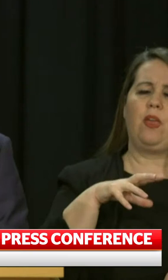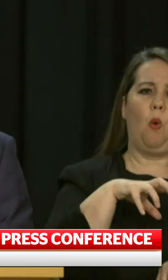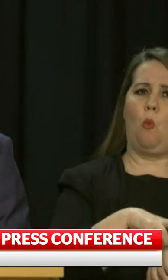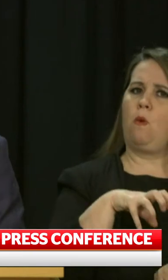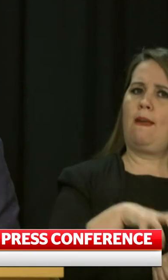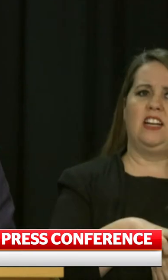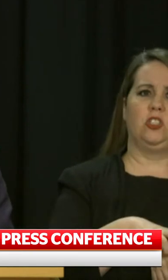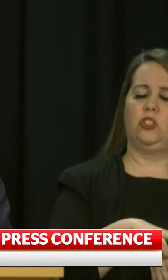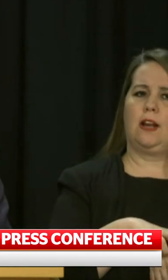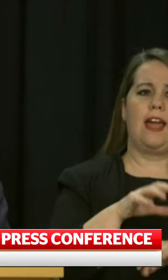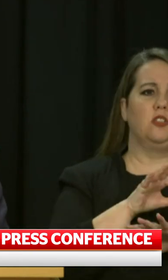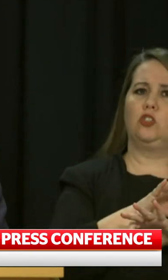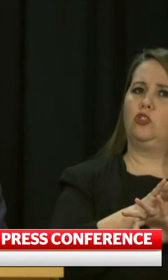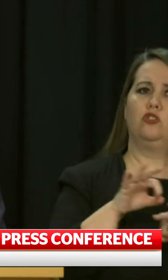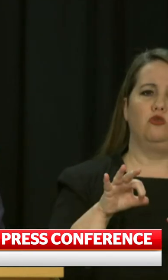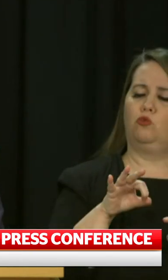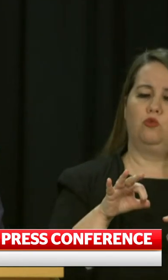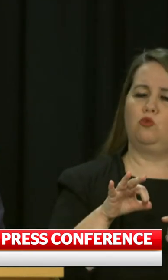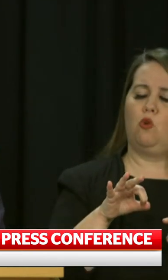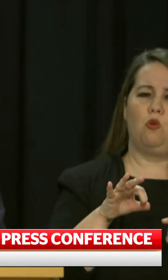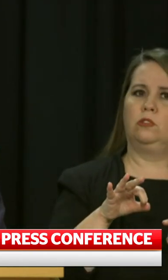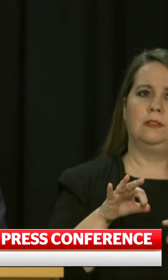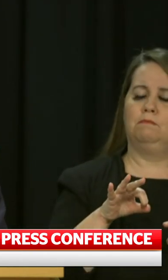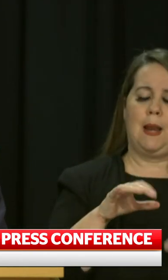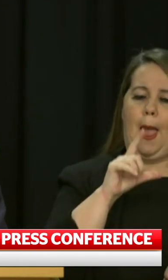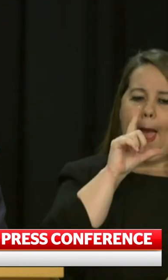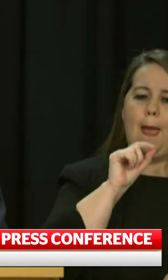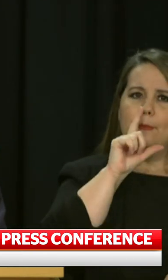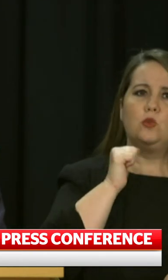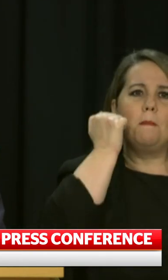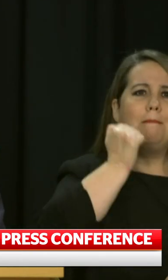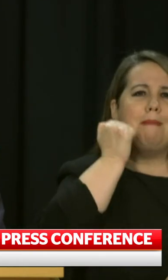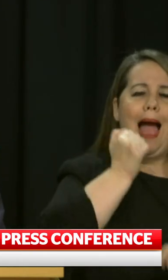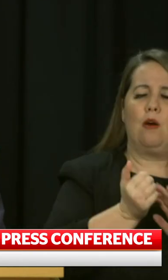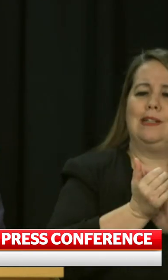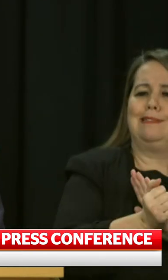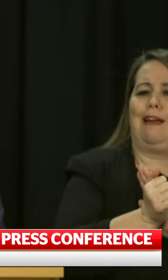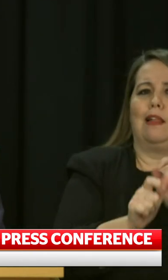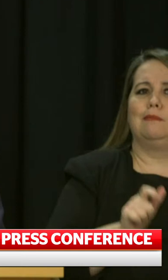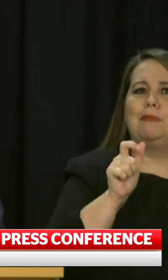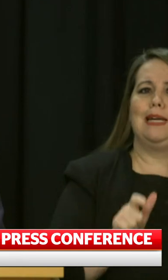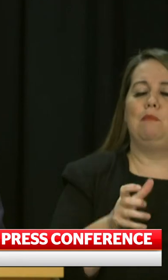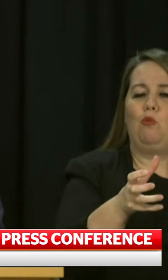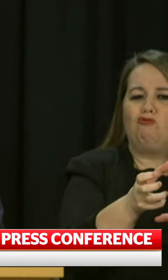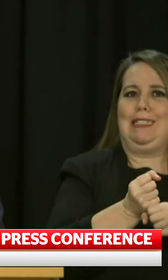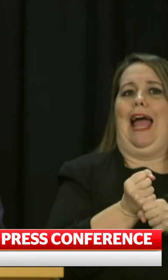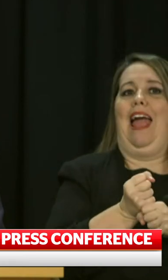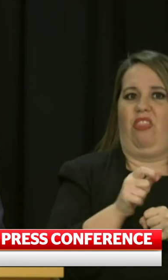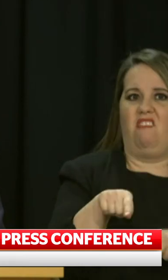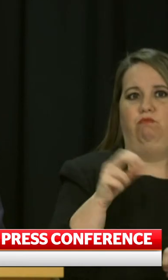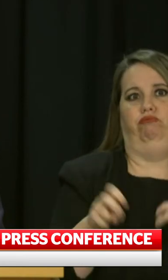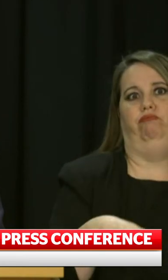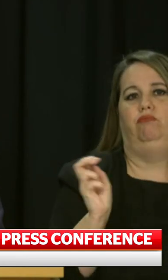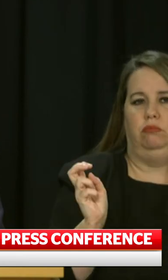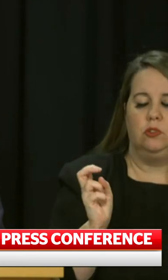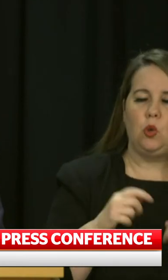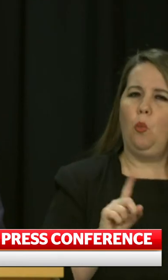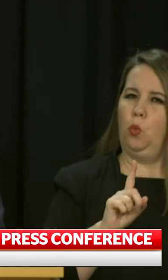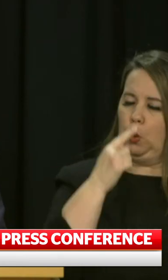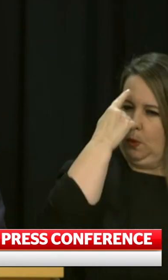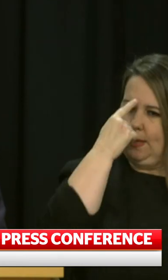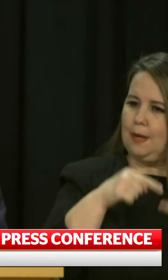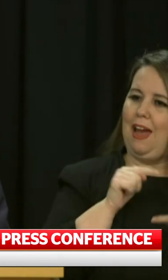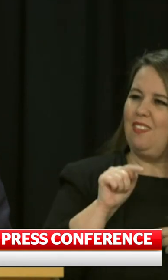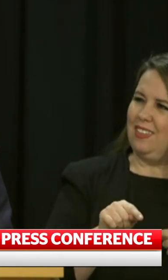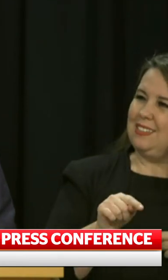to keep Māori talent. What do you make of those comments now, and does this change anything